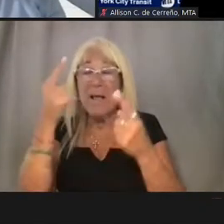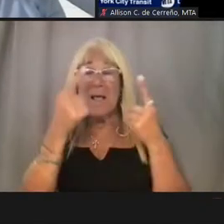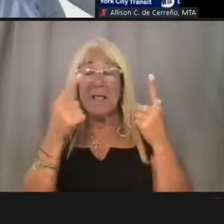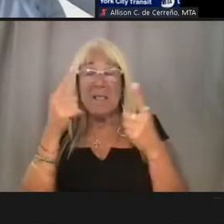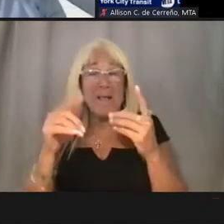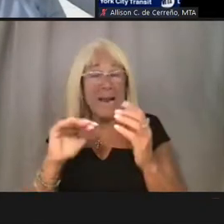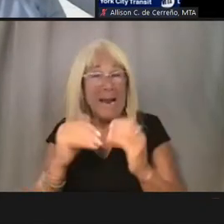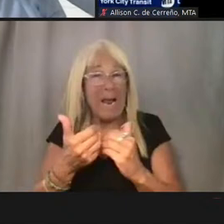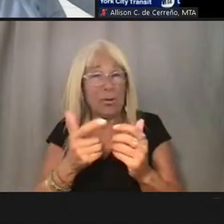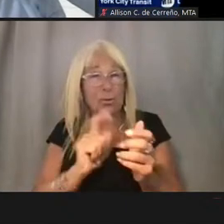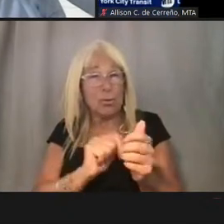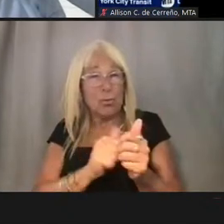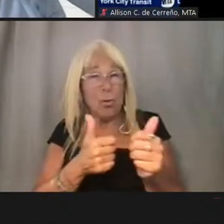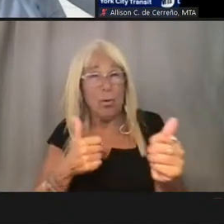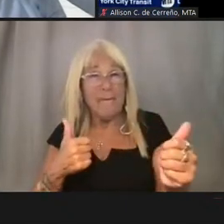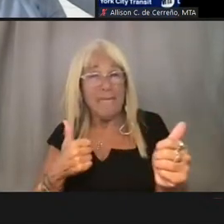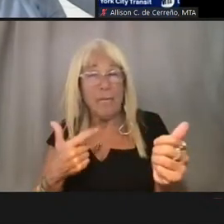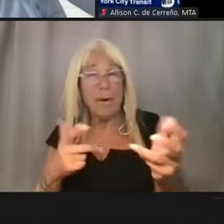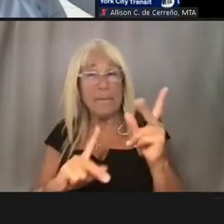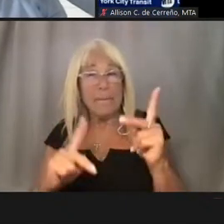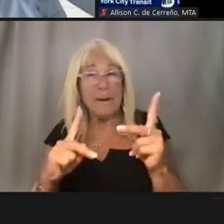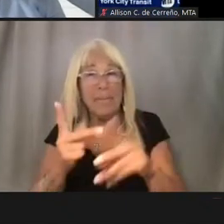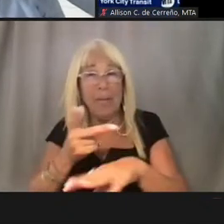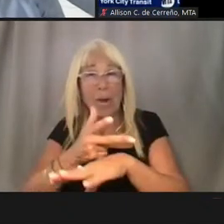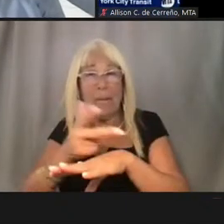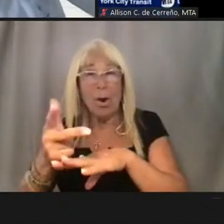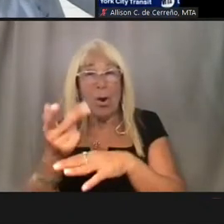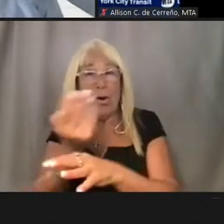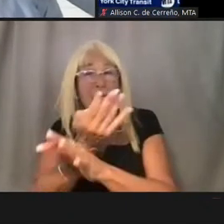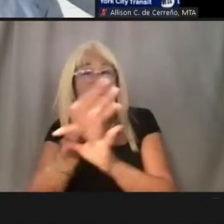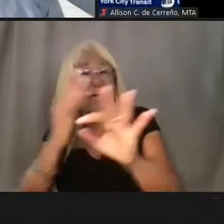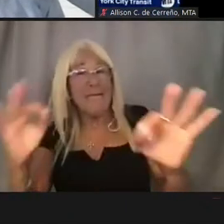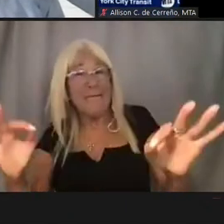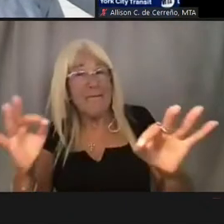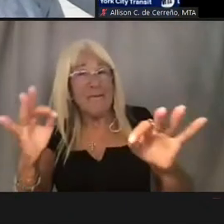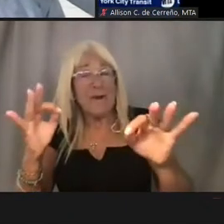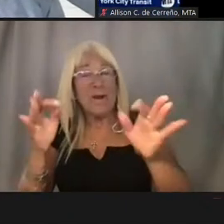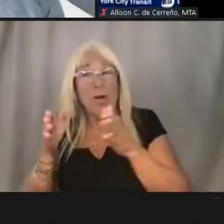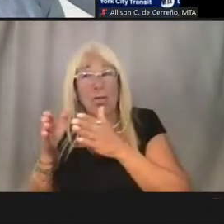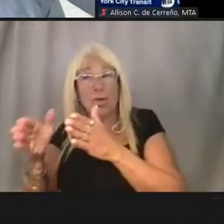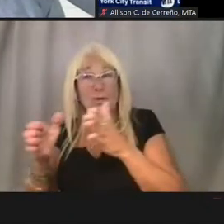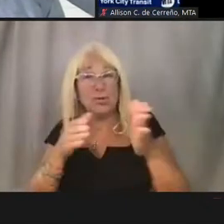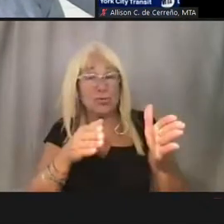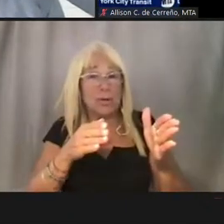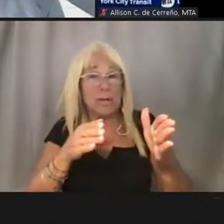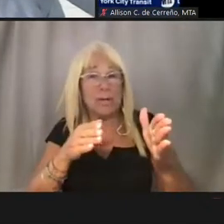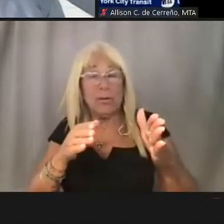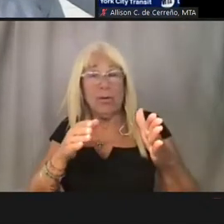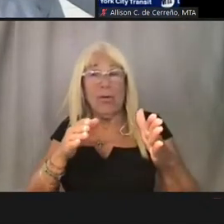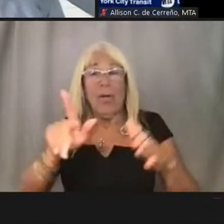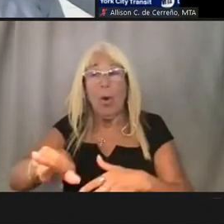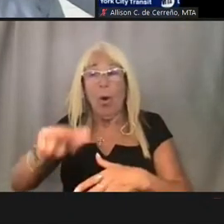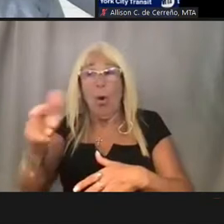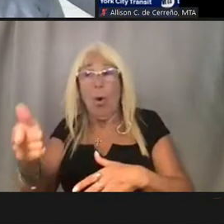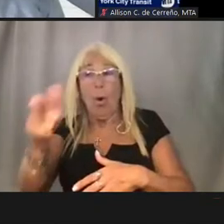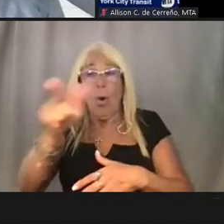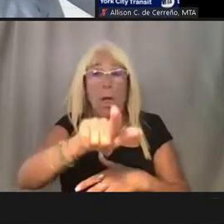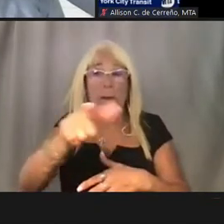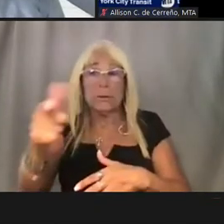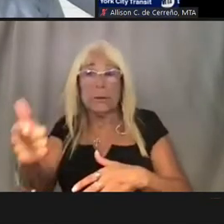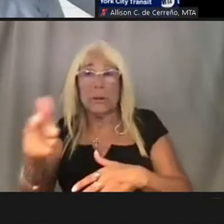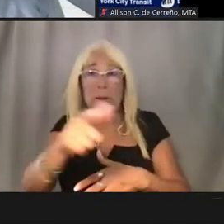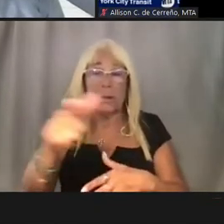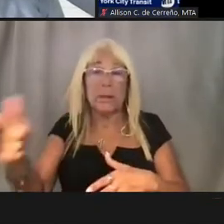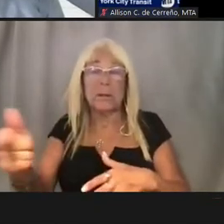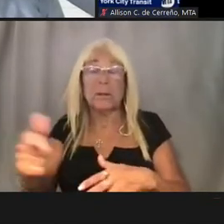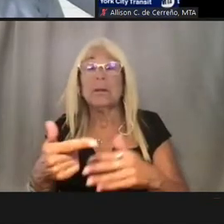avoid people trying to acquire quote for free on the street with alternate side is your parking outside of the congestion Zone and attempt to avoid it